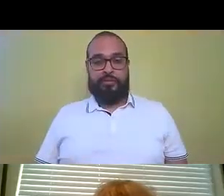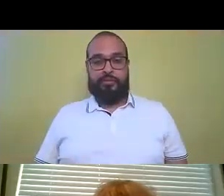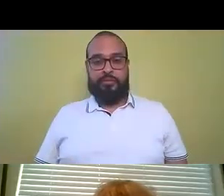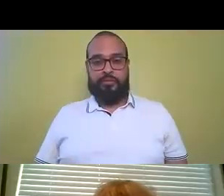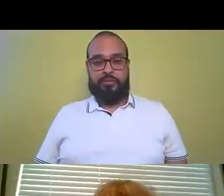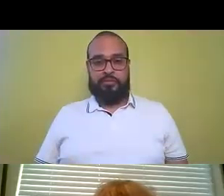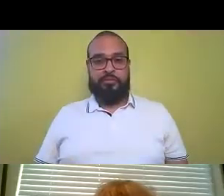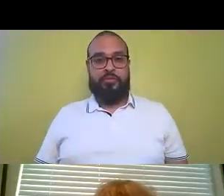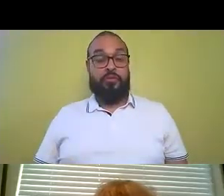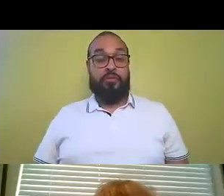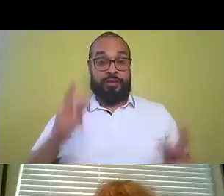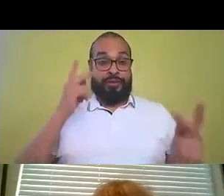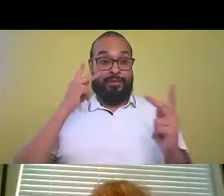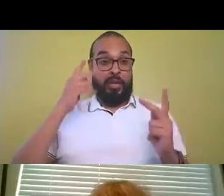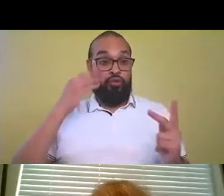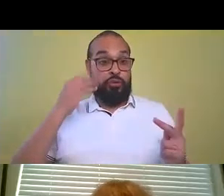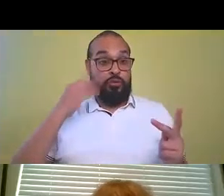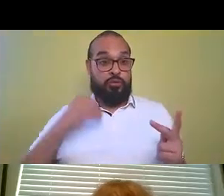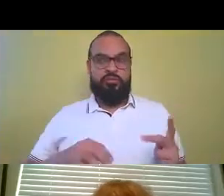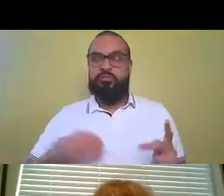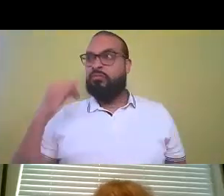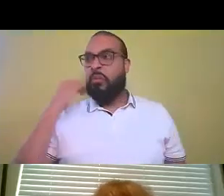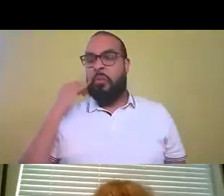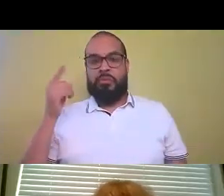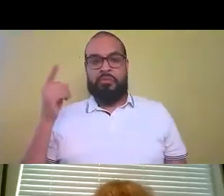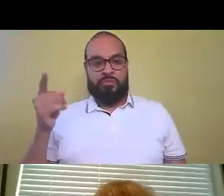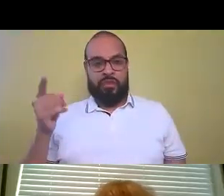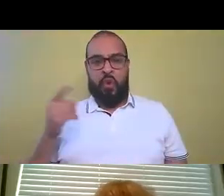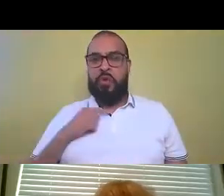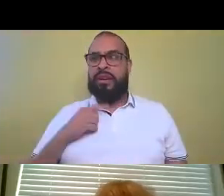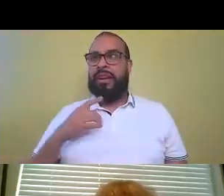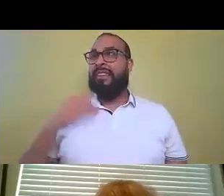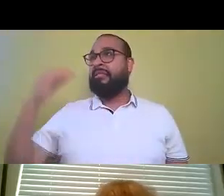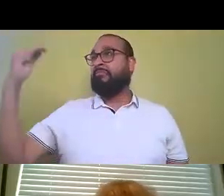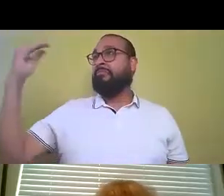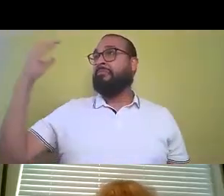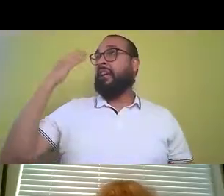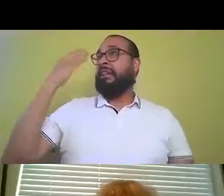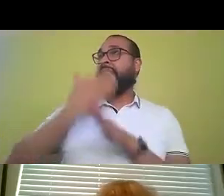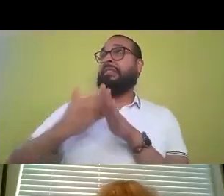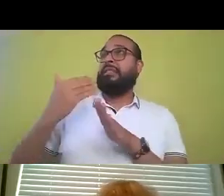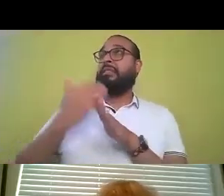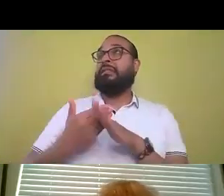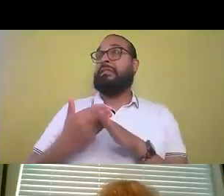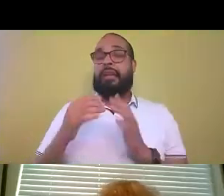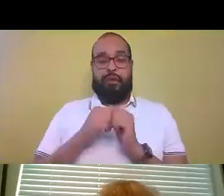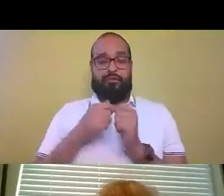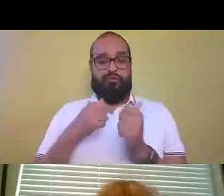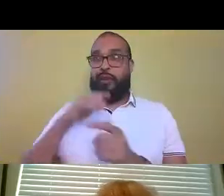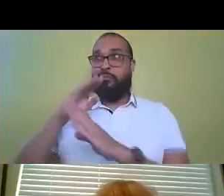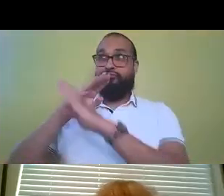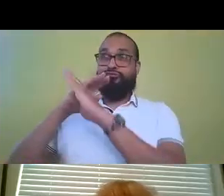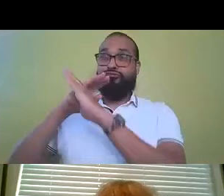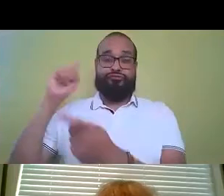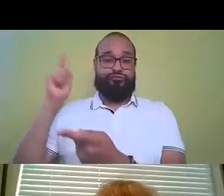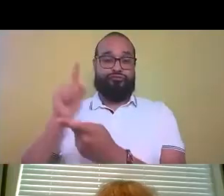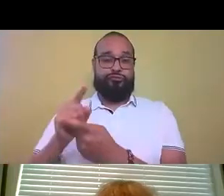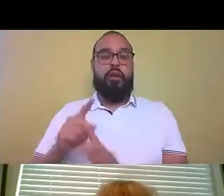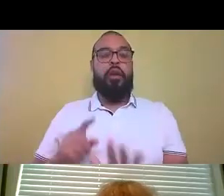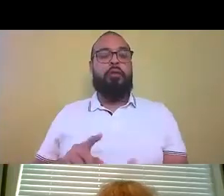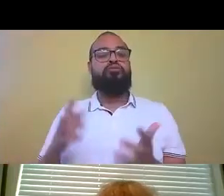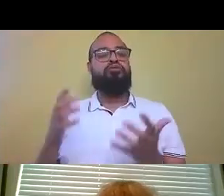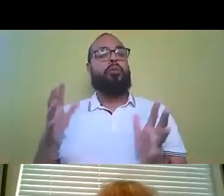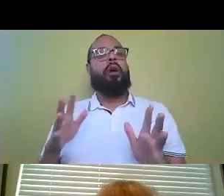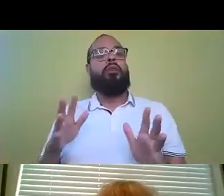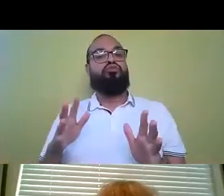visual experience? If my child is bothered by the bright sun, or what are we doing to make sure that we're not challenging